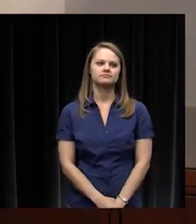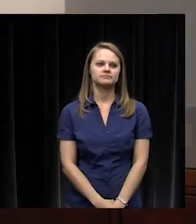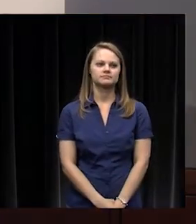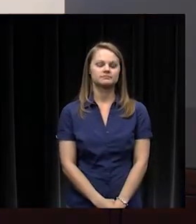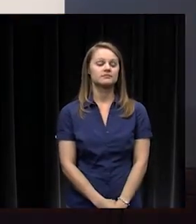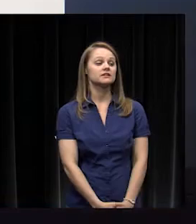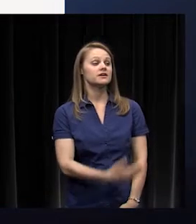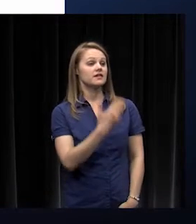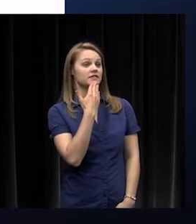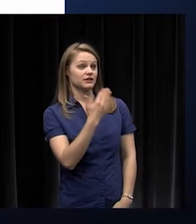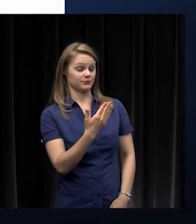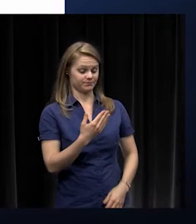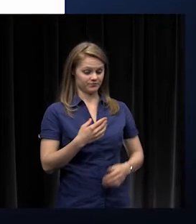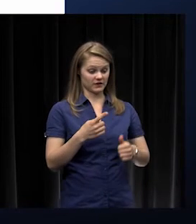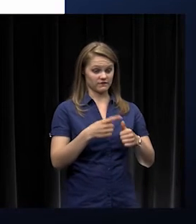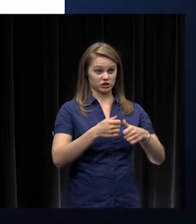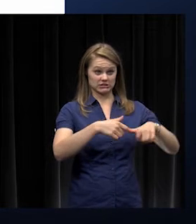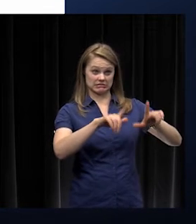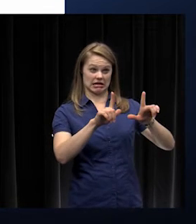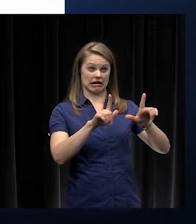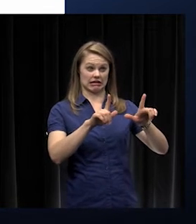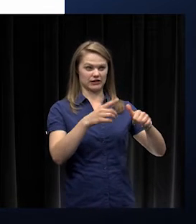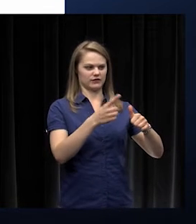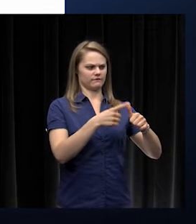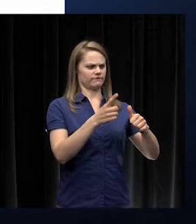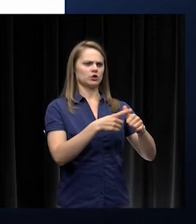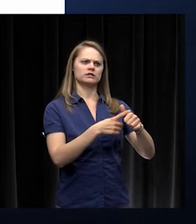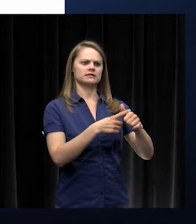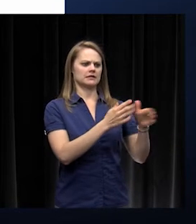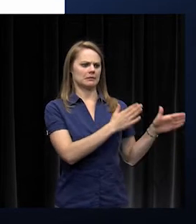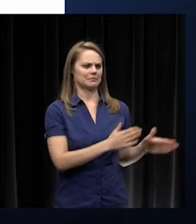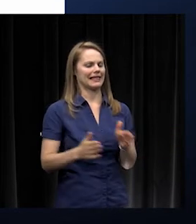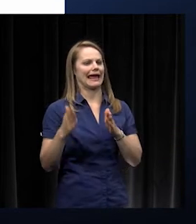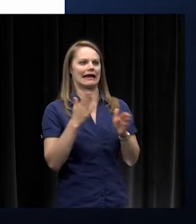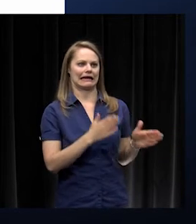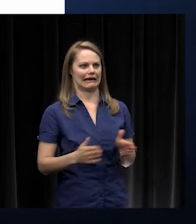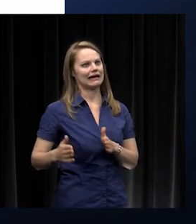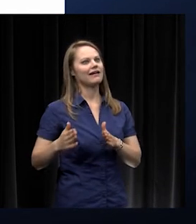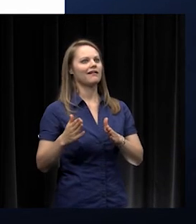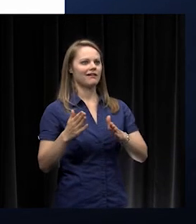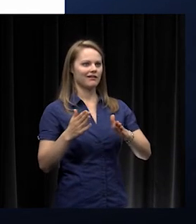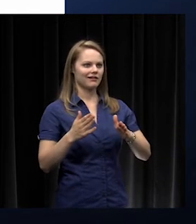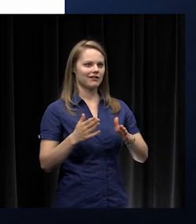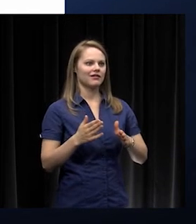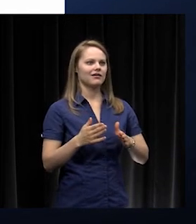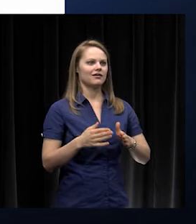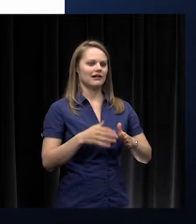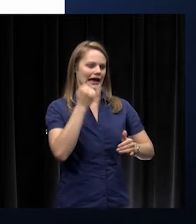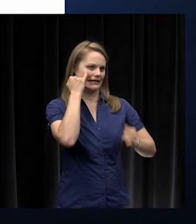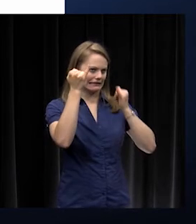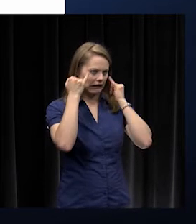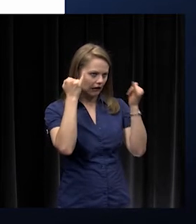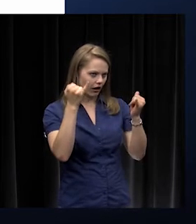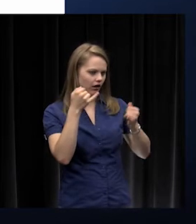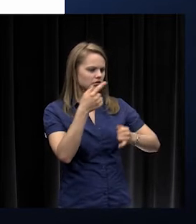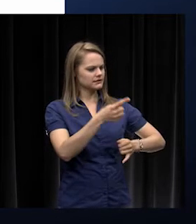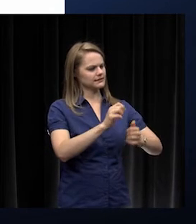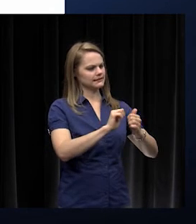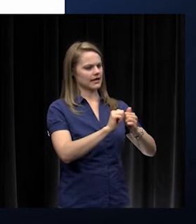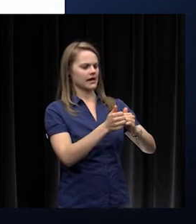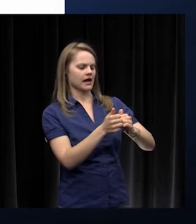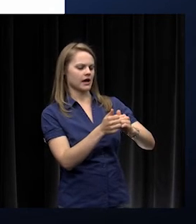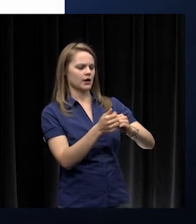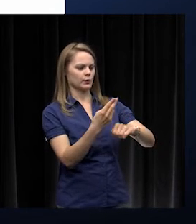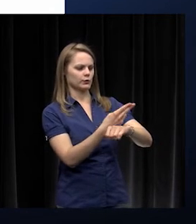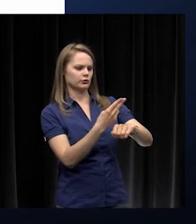Thank you. The first slide was the original phasing plan that you saw quite a while ago. So this was kind of the basis that we used to